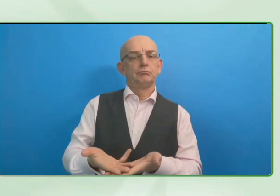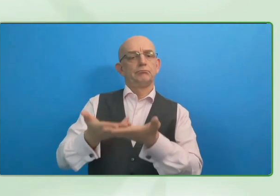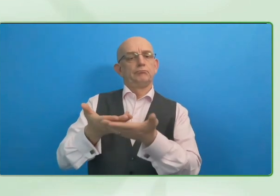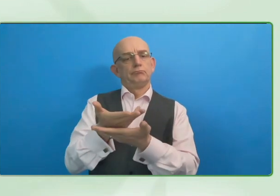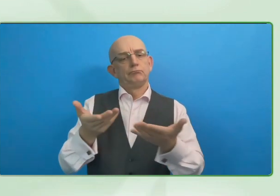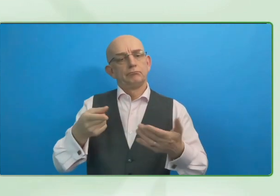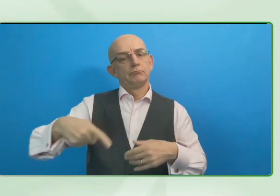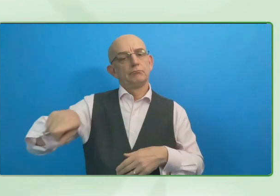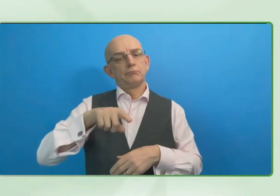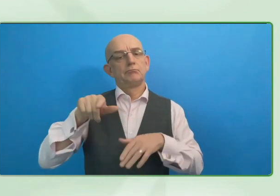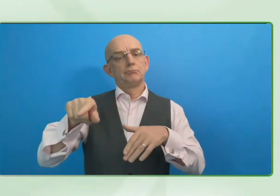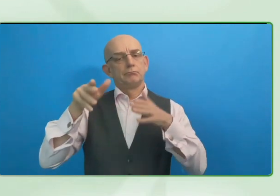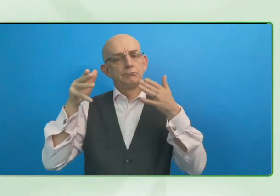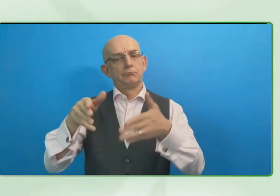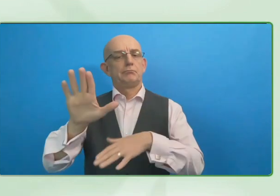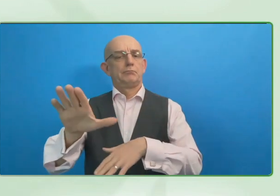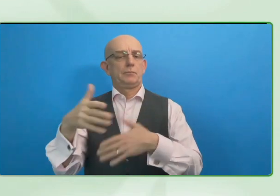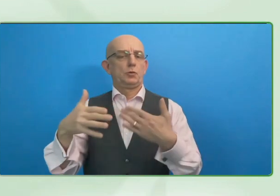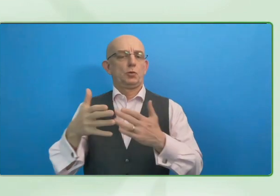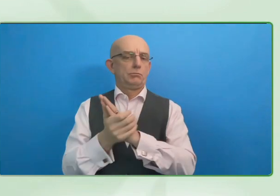So, thank you.